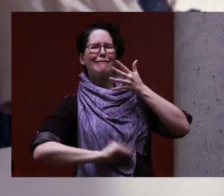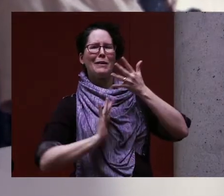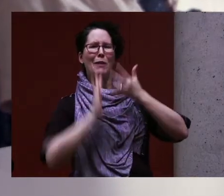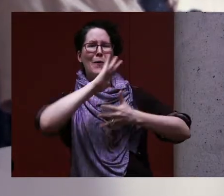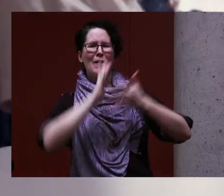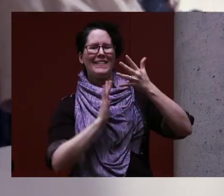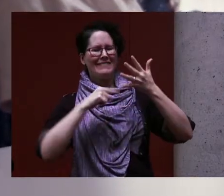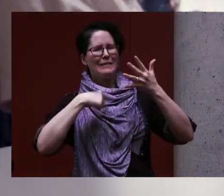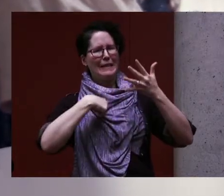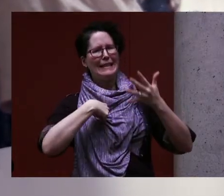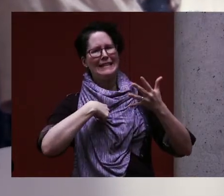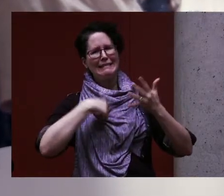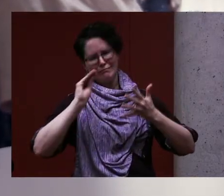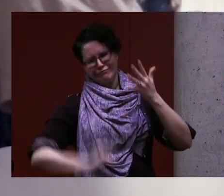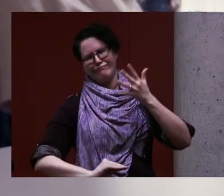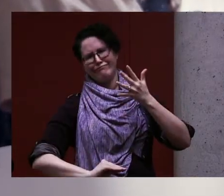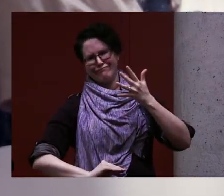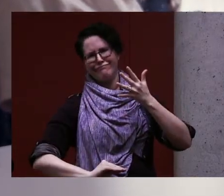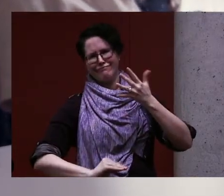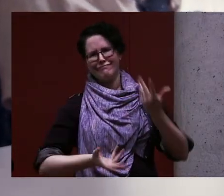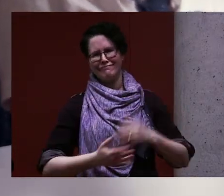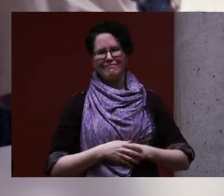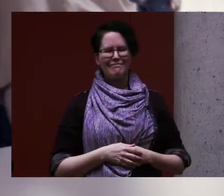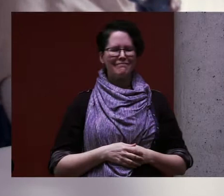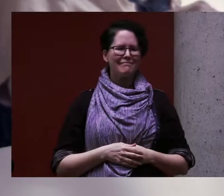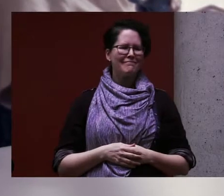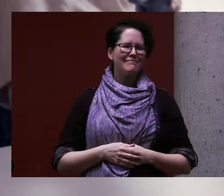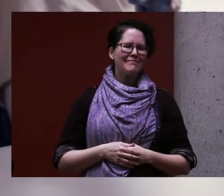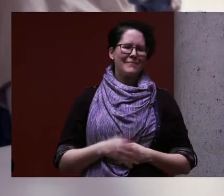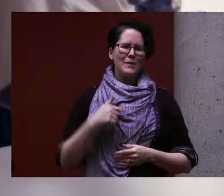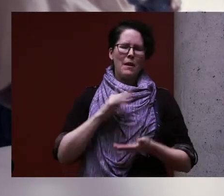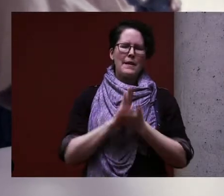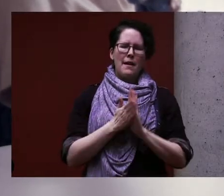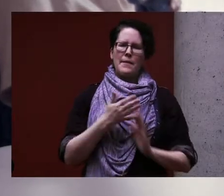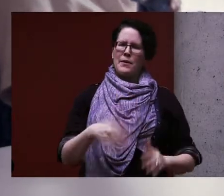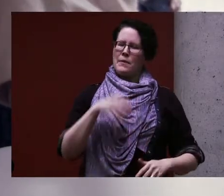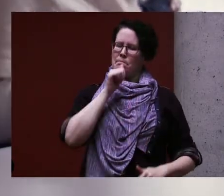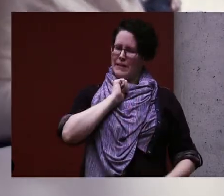Me. This is where your strength and patience has to come out.